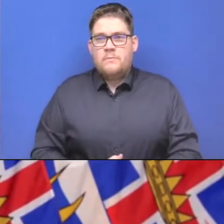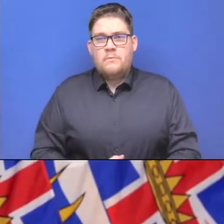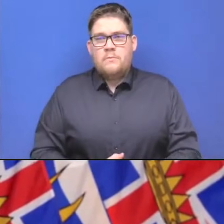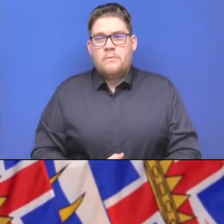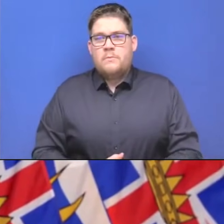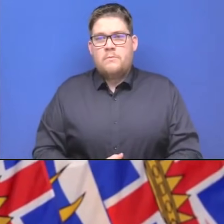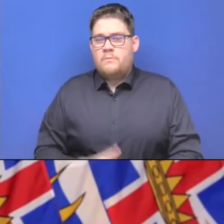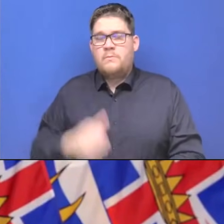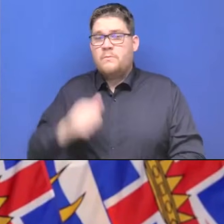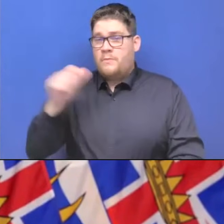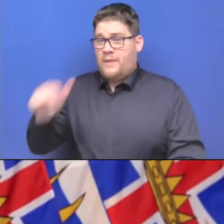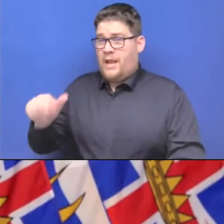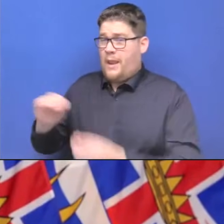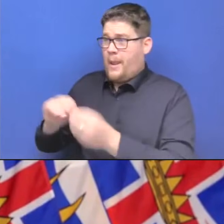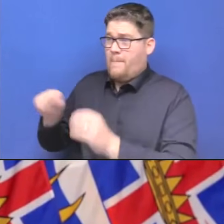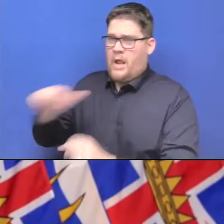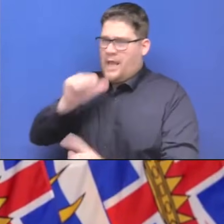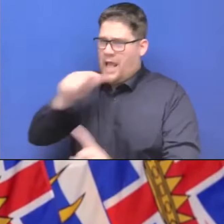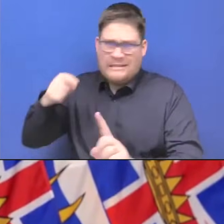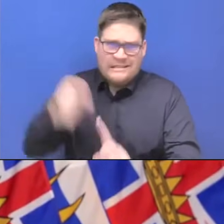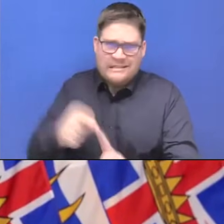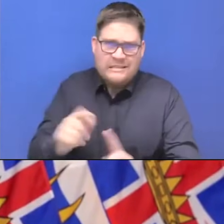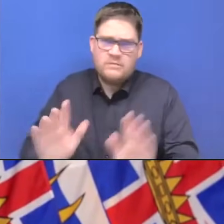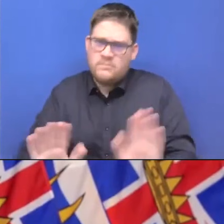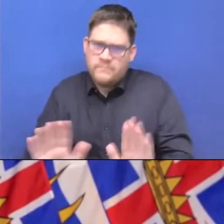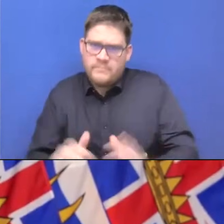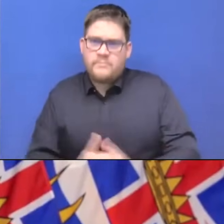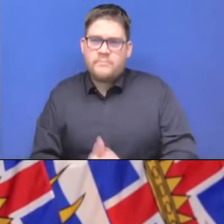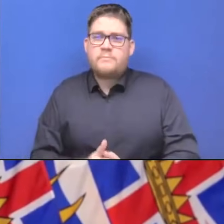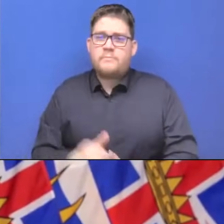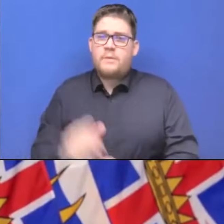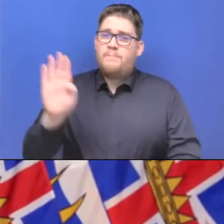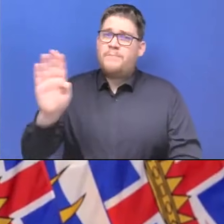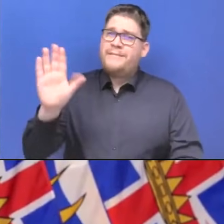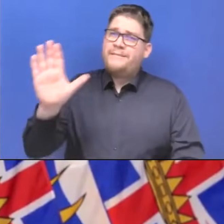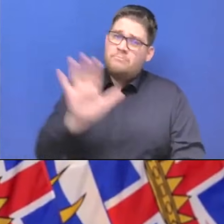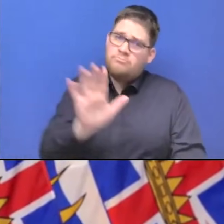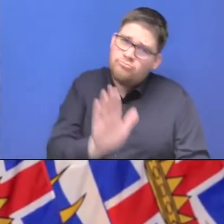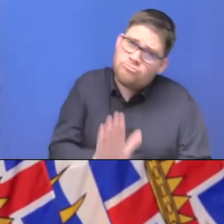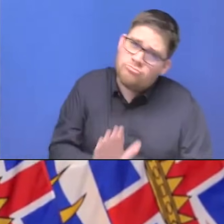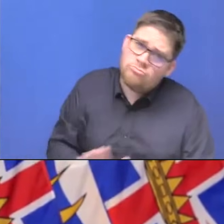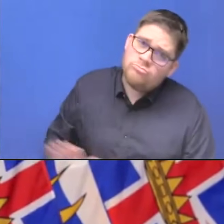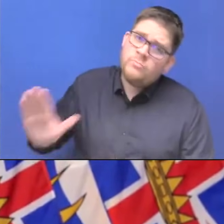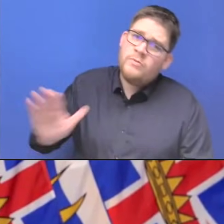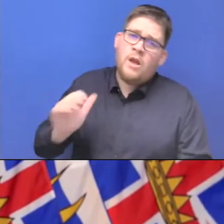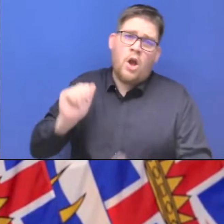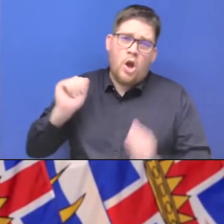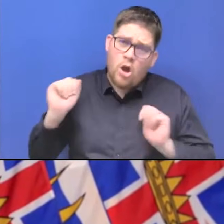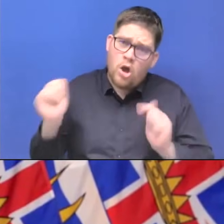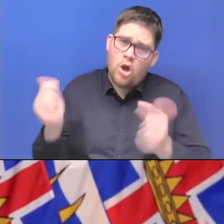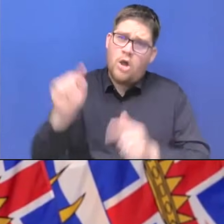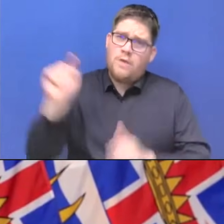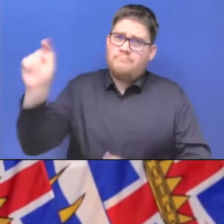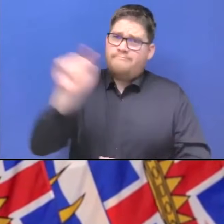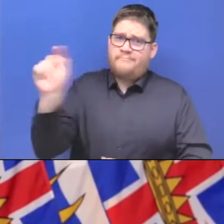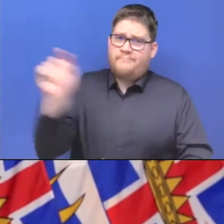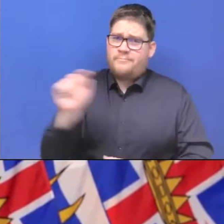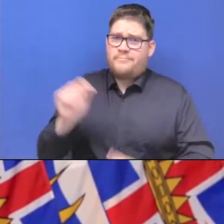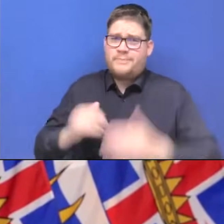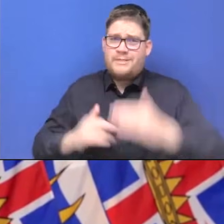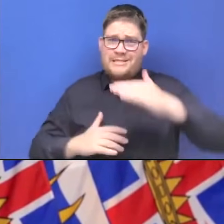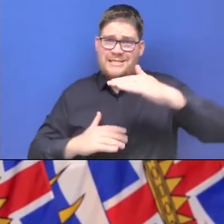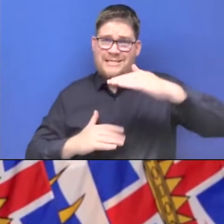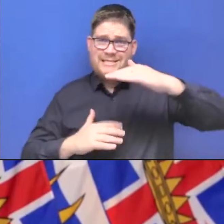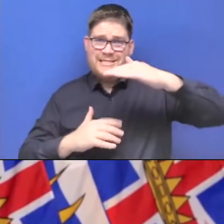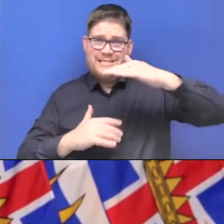fine a point on it, we are, and everywhere in healthcare, everywhere in BC, is exceptionally busy. With respect to